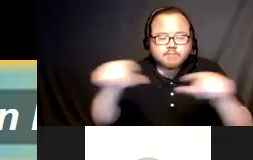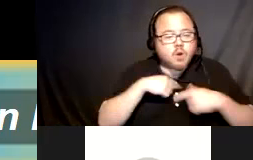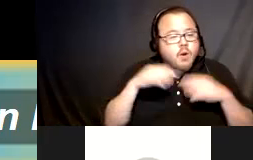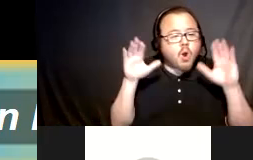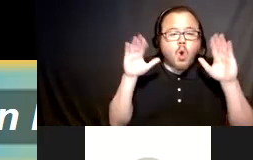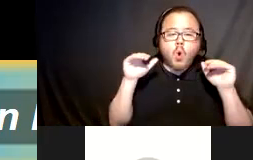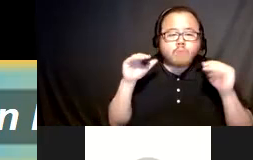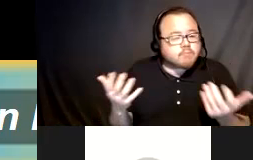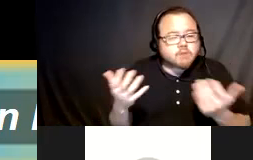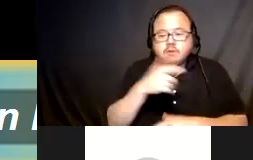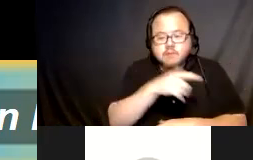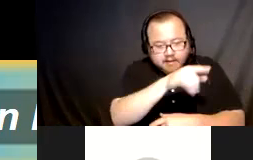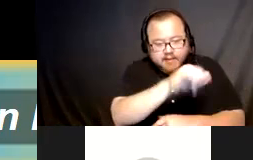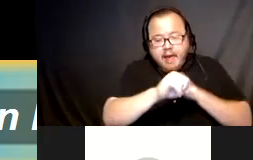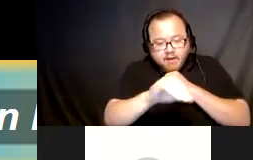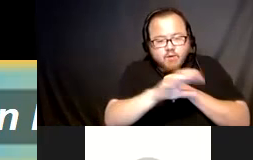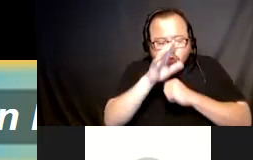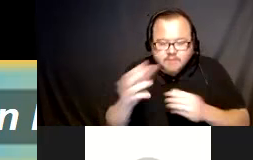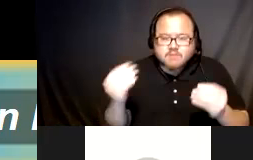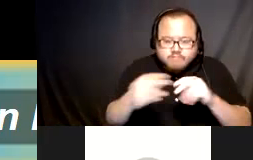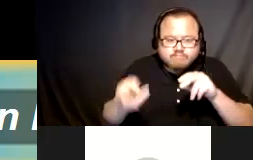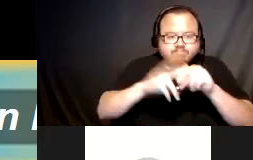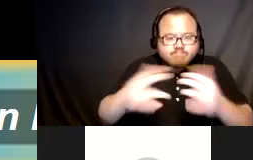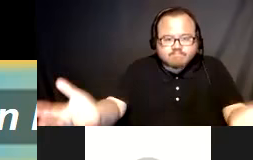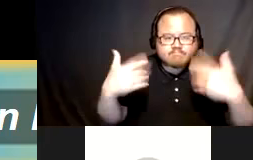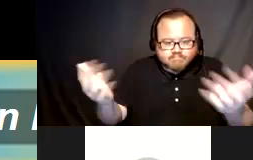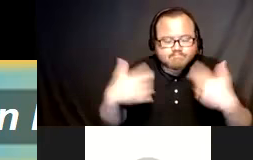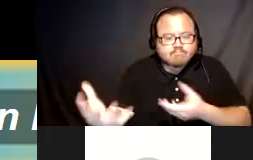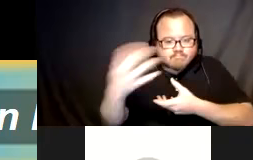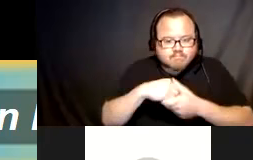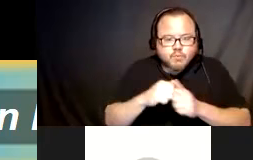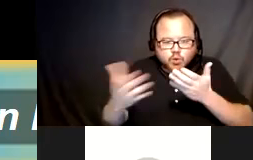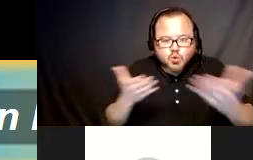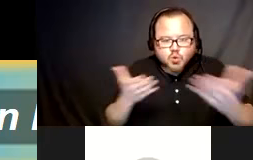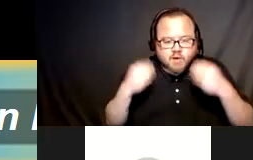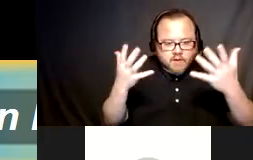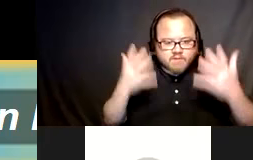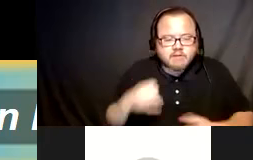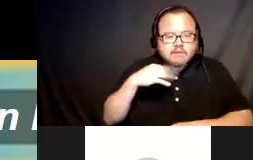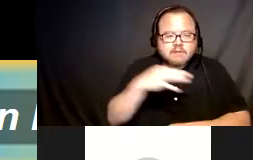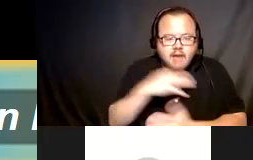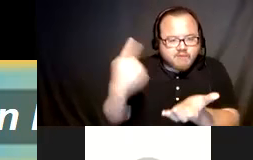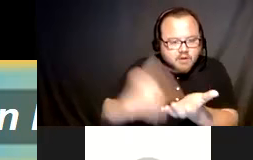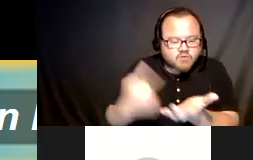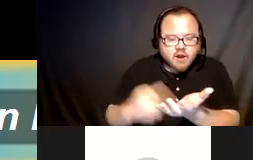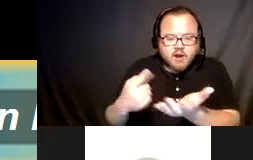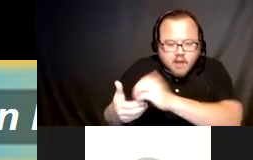this flyer re-engages some of the current and new crisis service providers and staff in conversation and